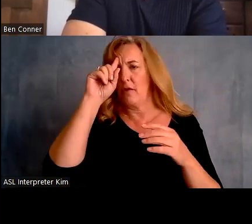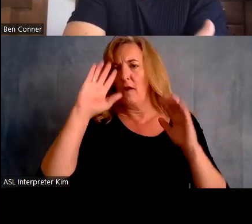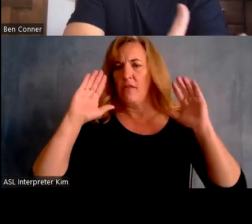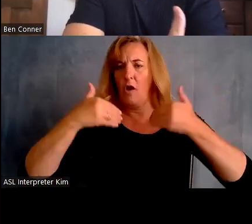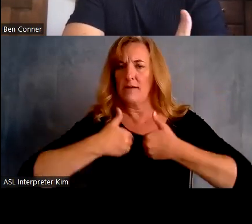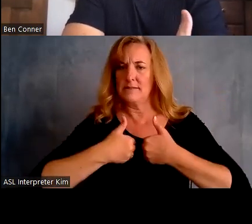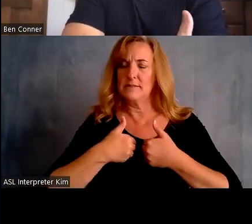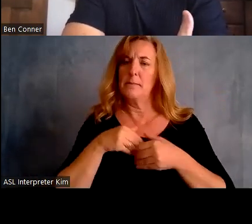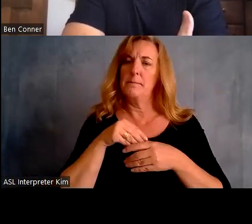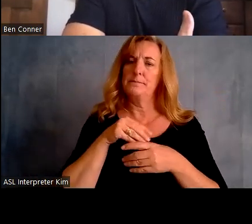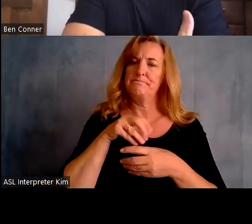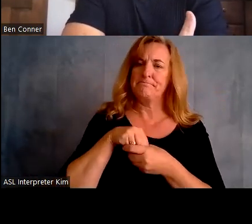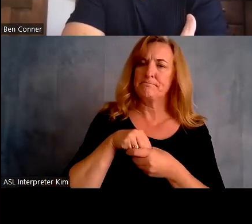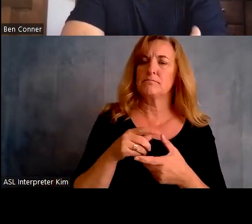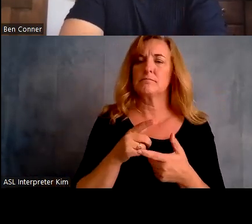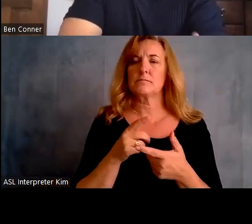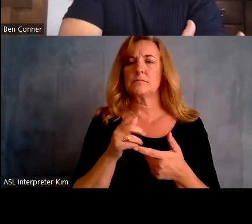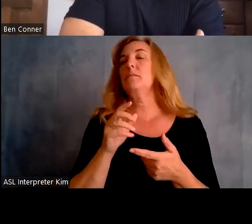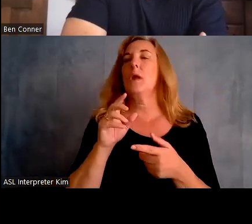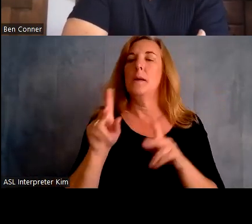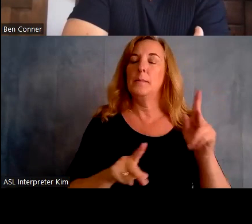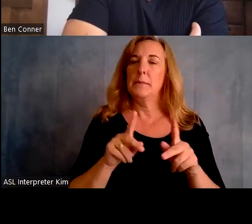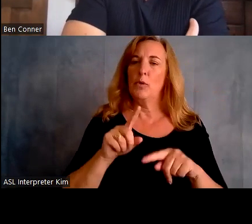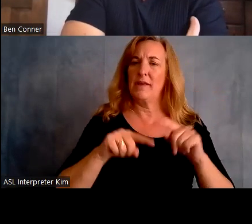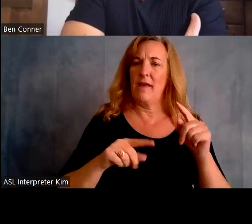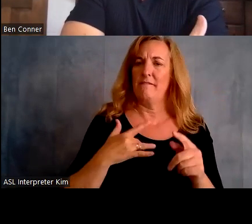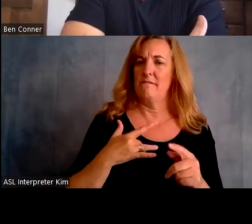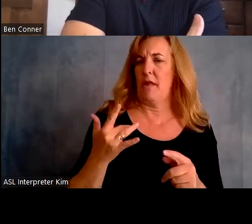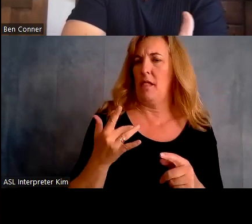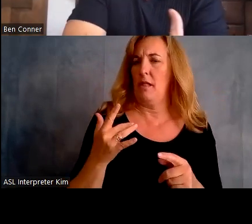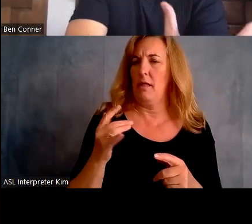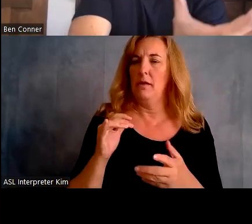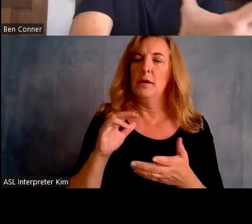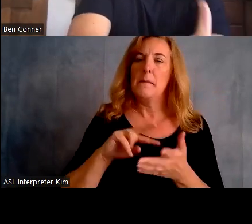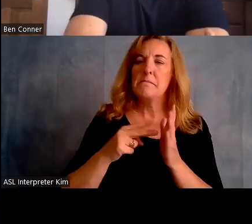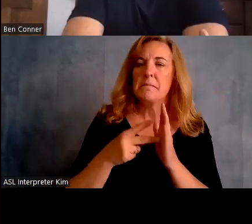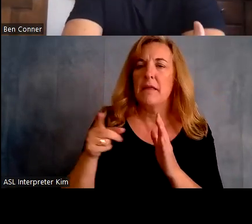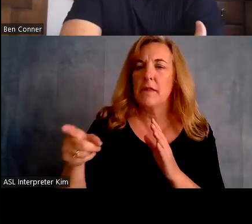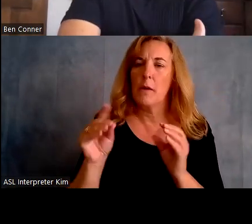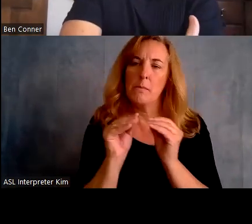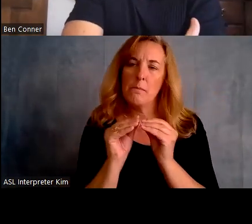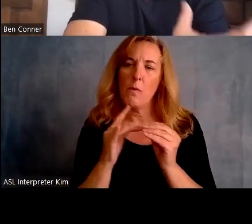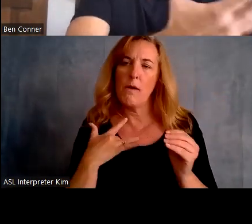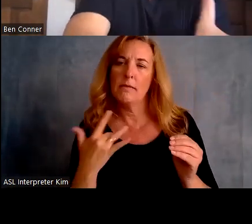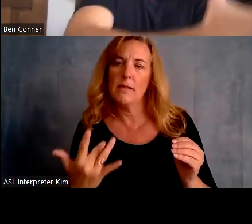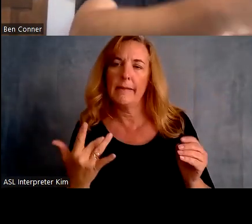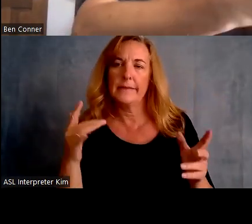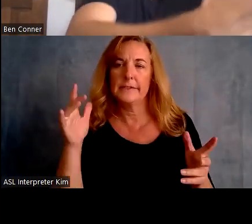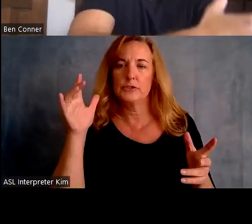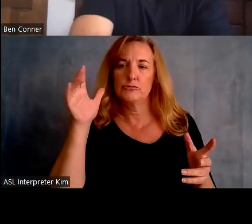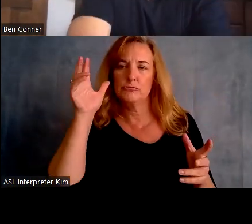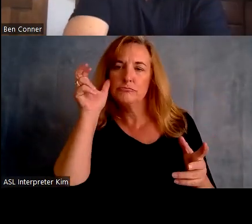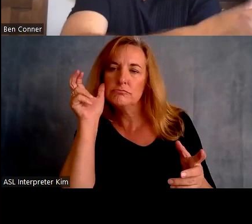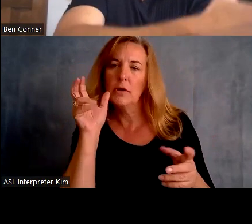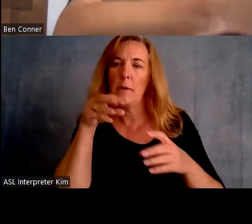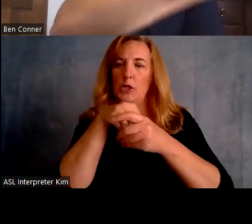that someone on the autism spectrum can't feel, and so they might be more likely to participate